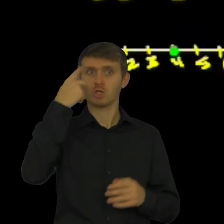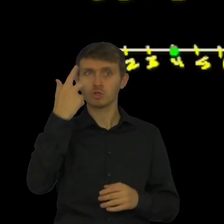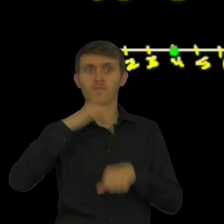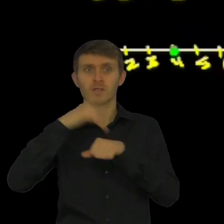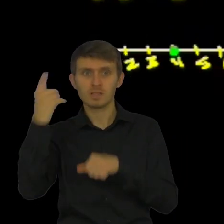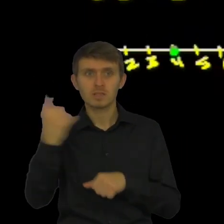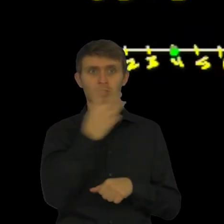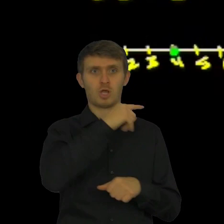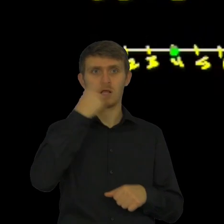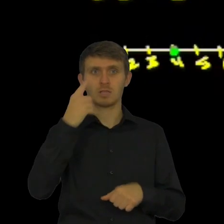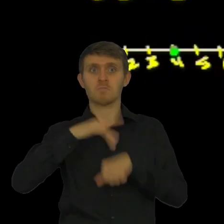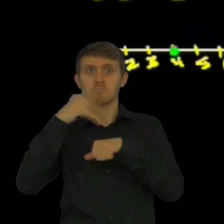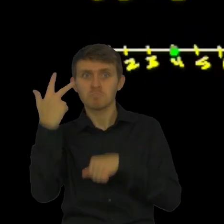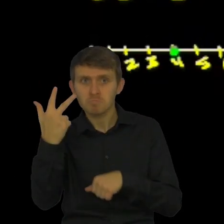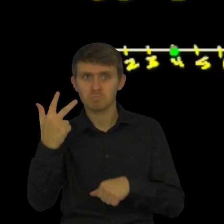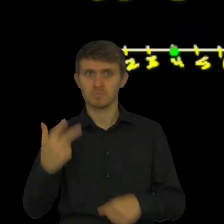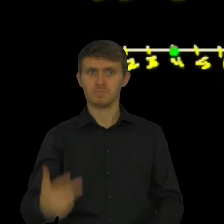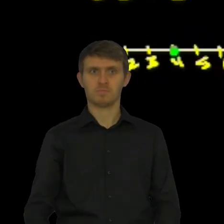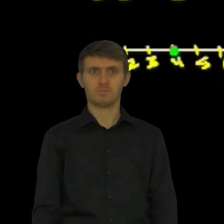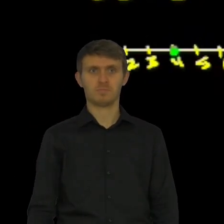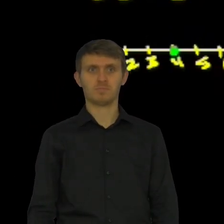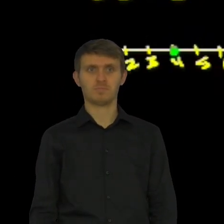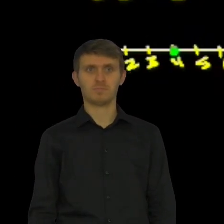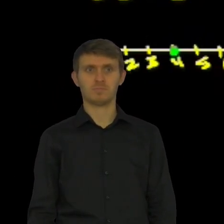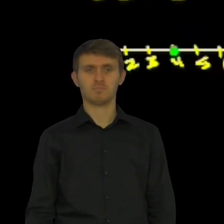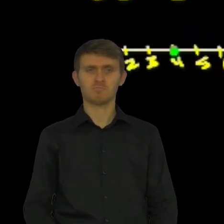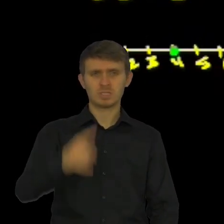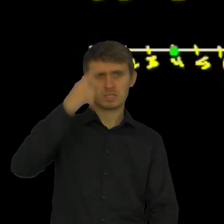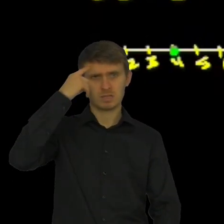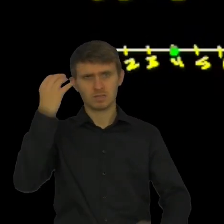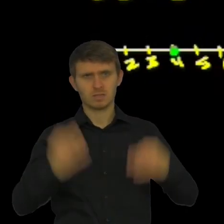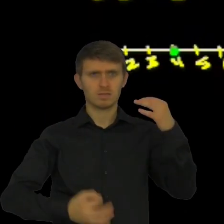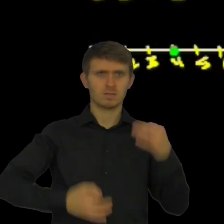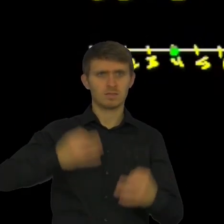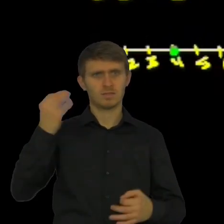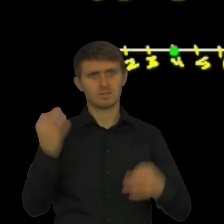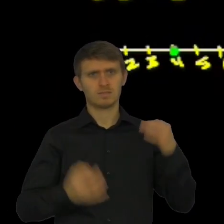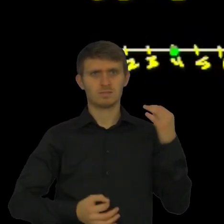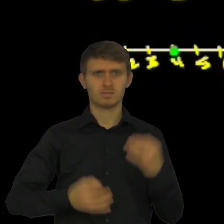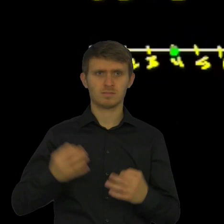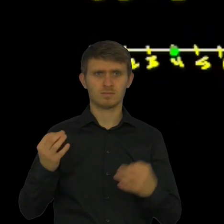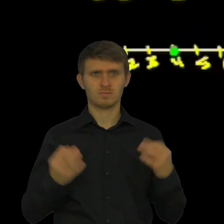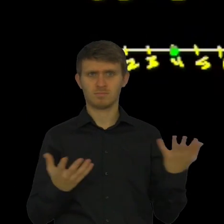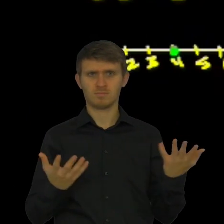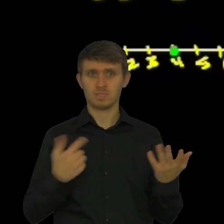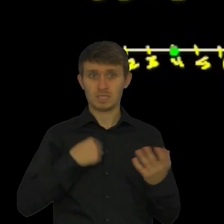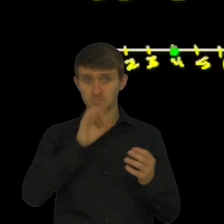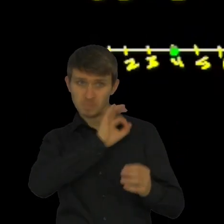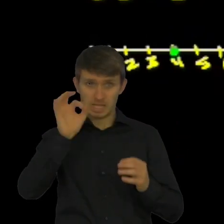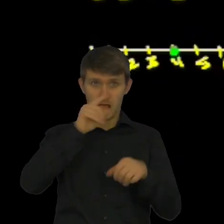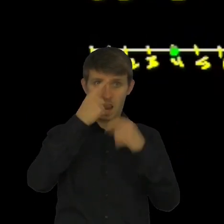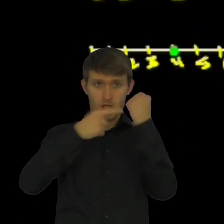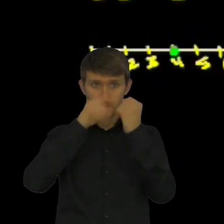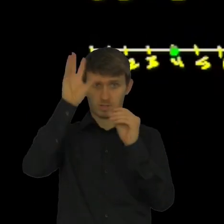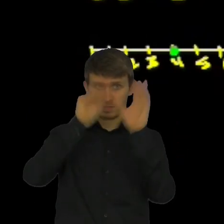1 and four minus one is equal to three that that you might say well is is this you know did I pick the numbers just